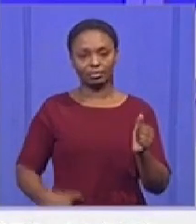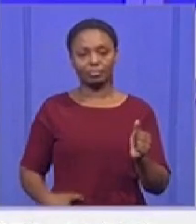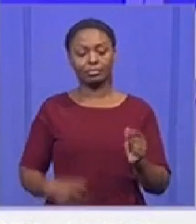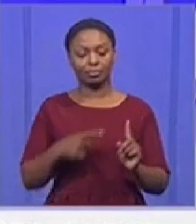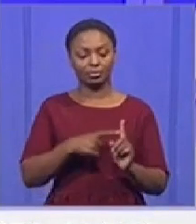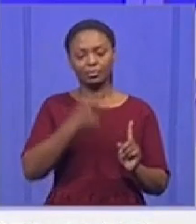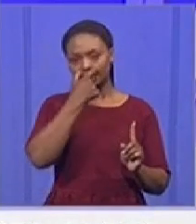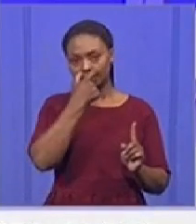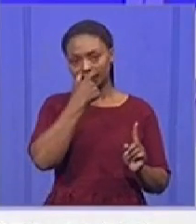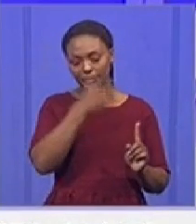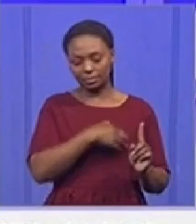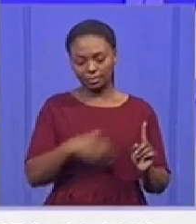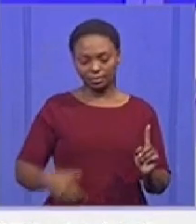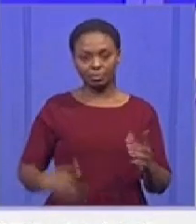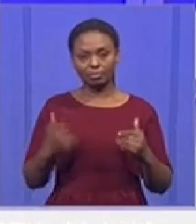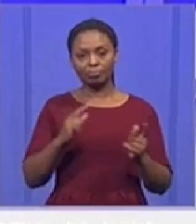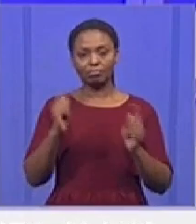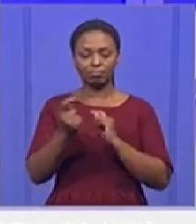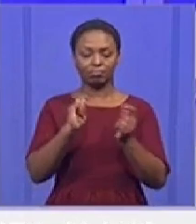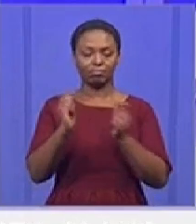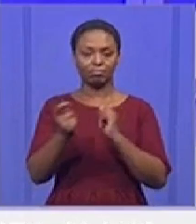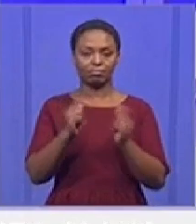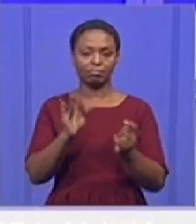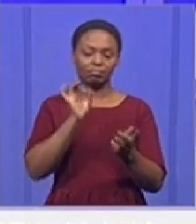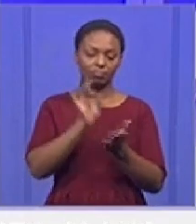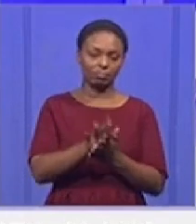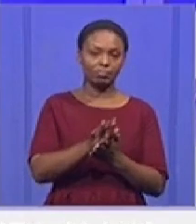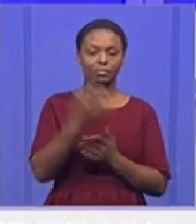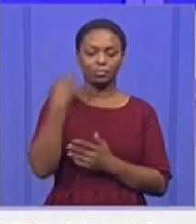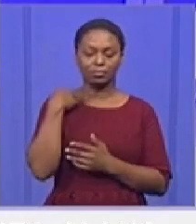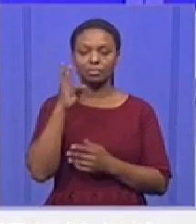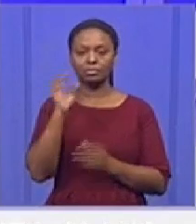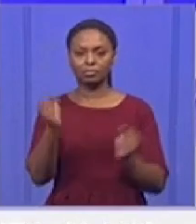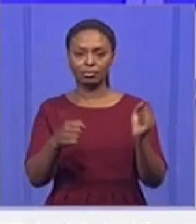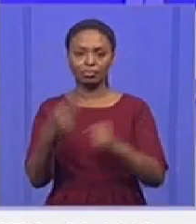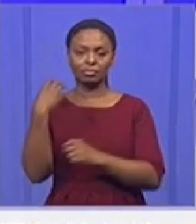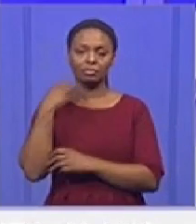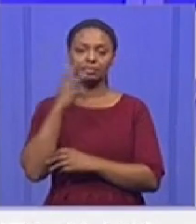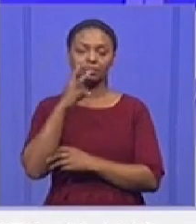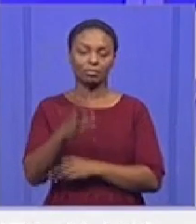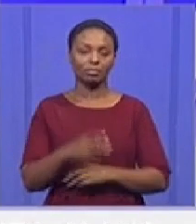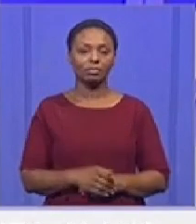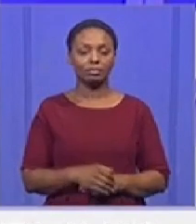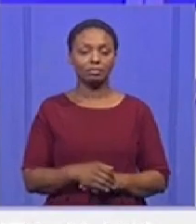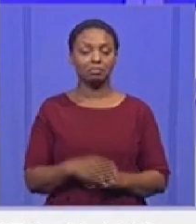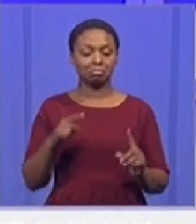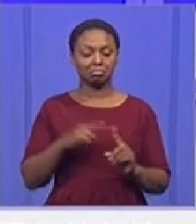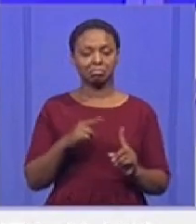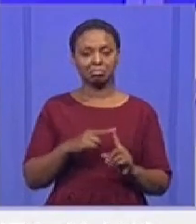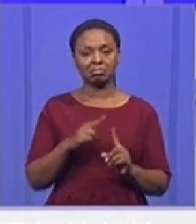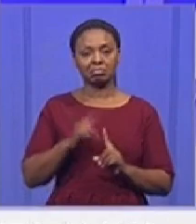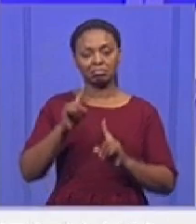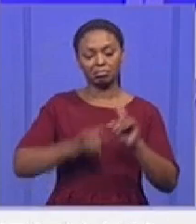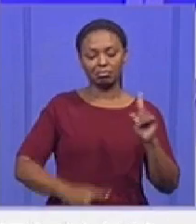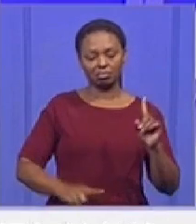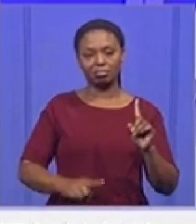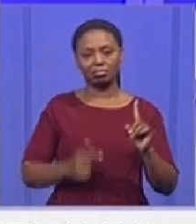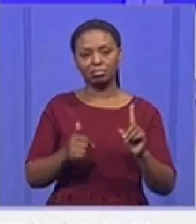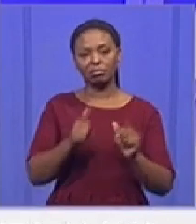Ramaphosa ipaakanyetsang go fetola kabinete. Go leboga tiro ga gagwe go tla morago ga sena go fengwa mo maemong a botlatsa presidente